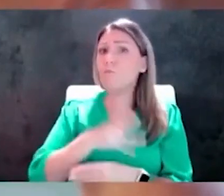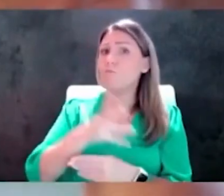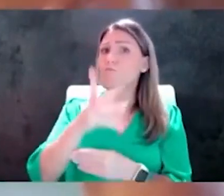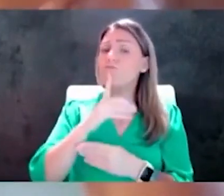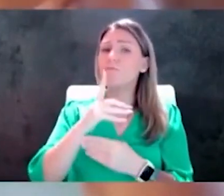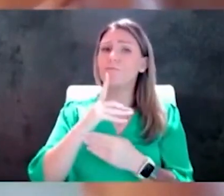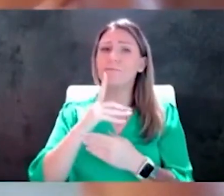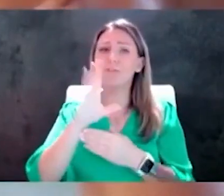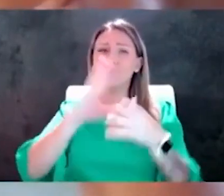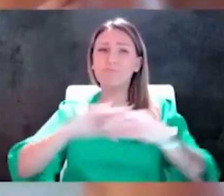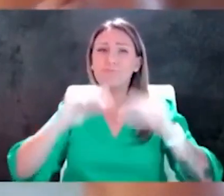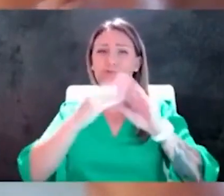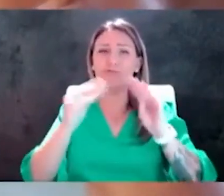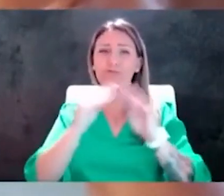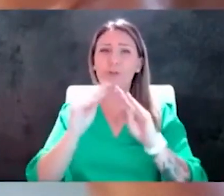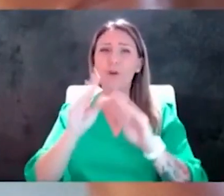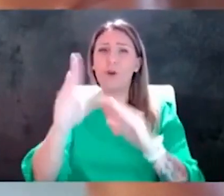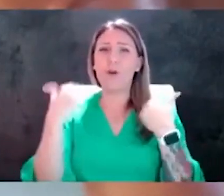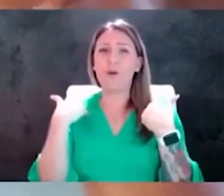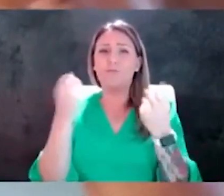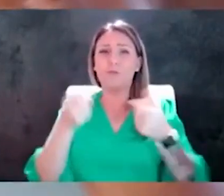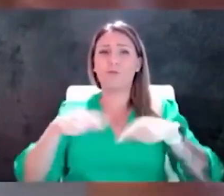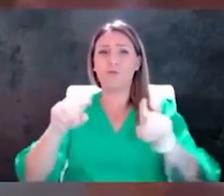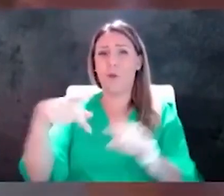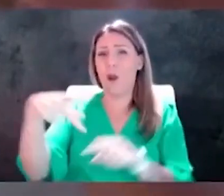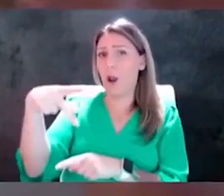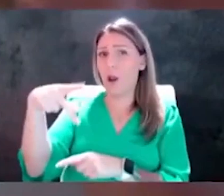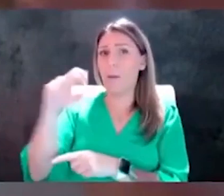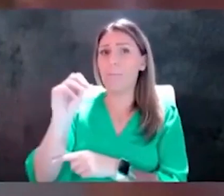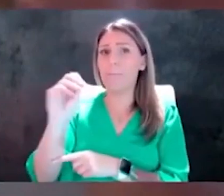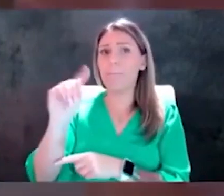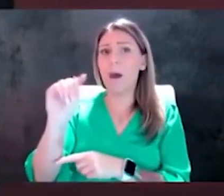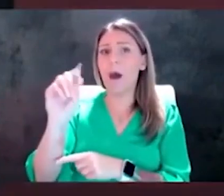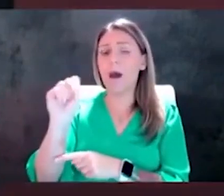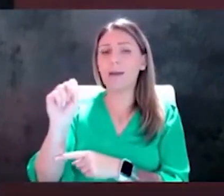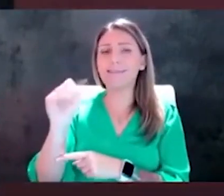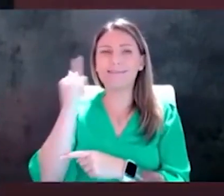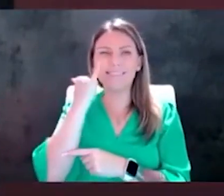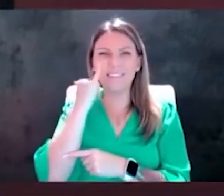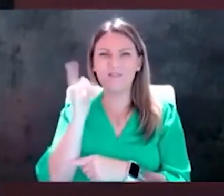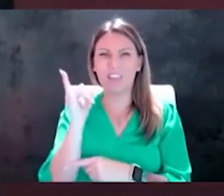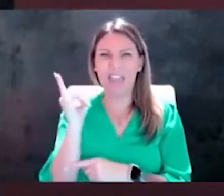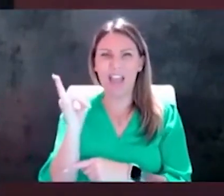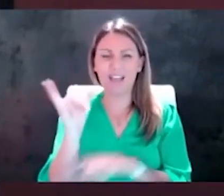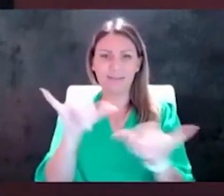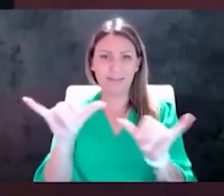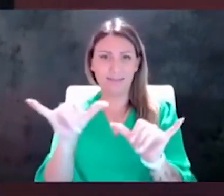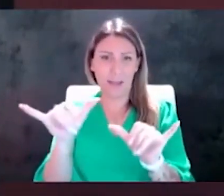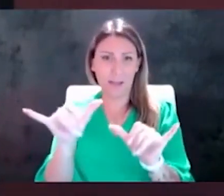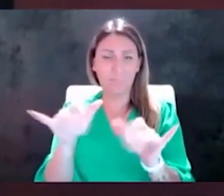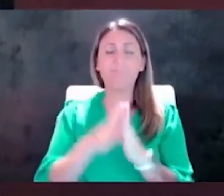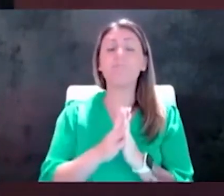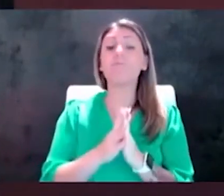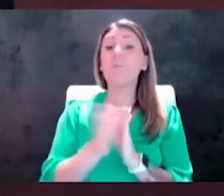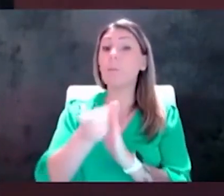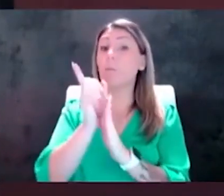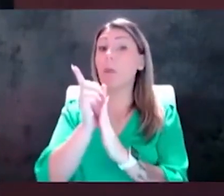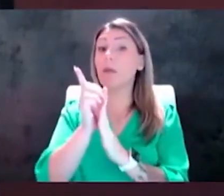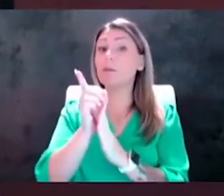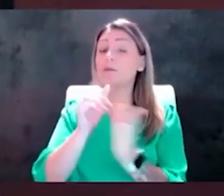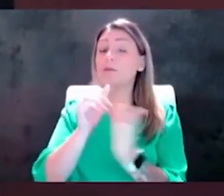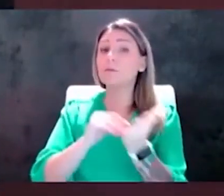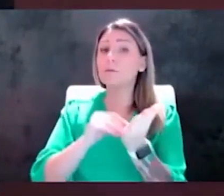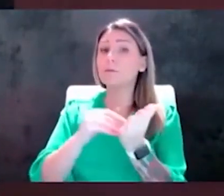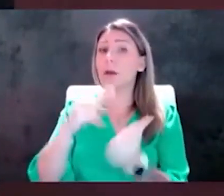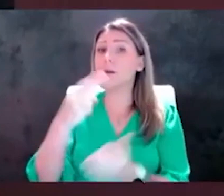and what you can do if you are just like her. In a moment, we'll be checking in with Dr. Dana Hawkinson, Medical Director of Infection Prevention and